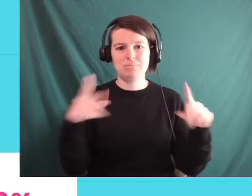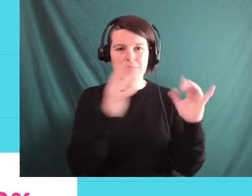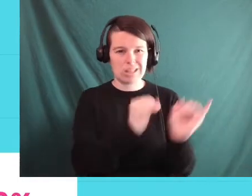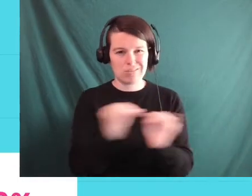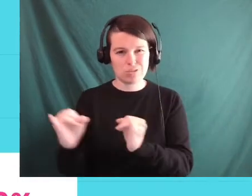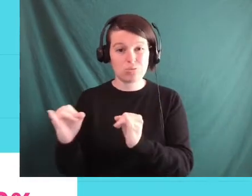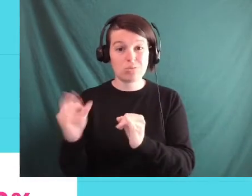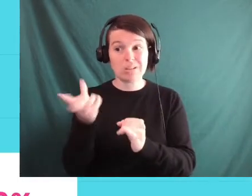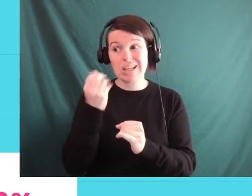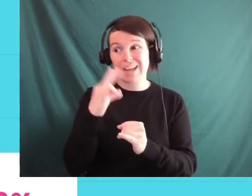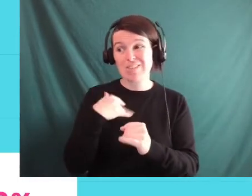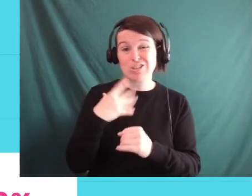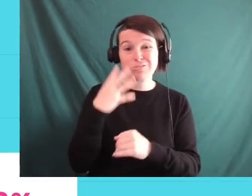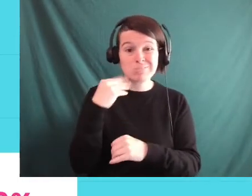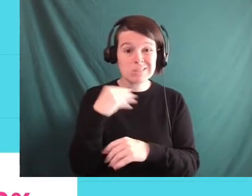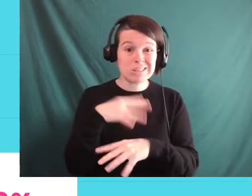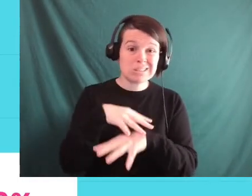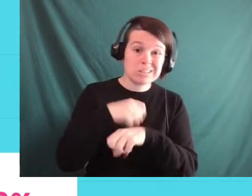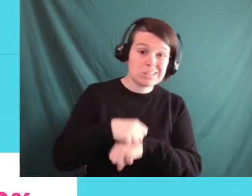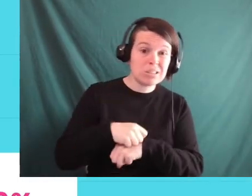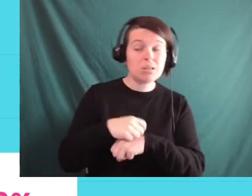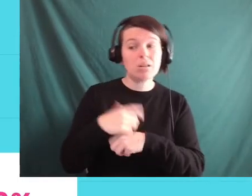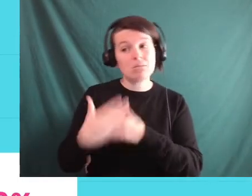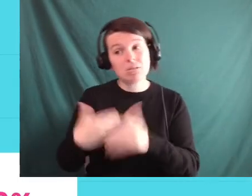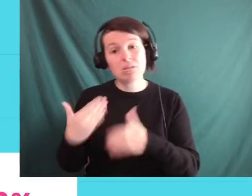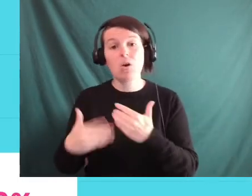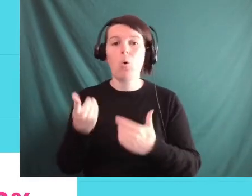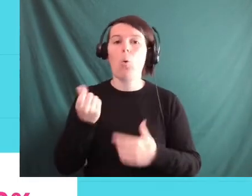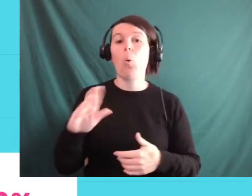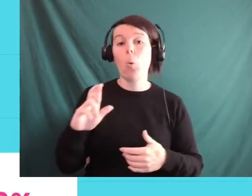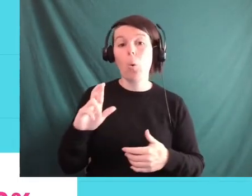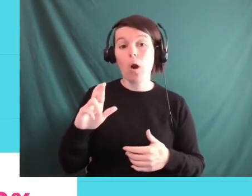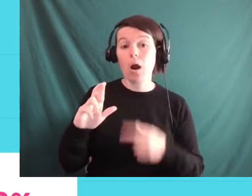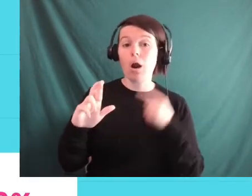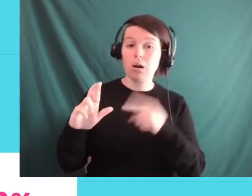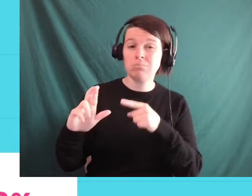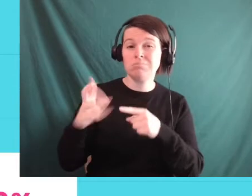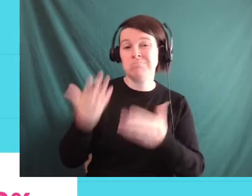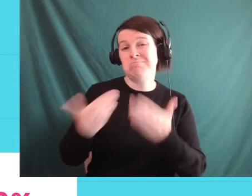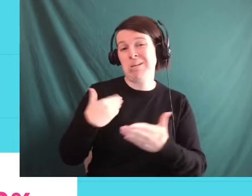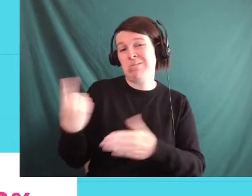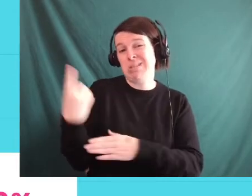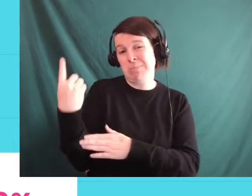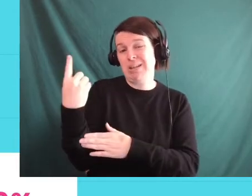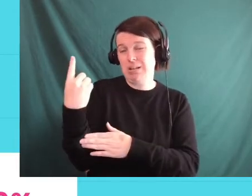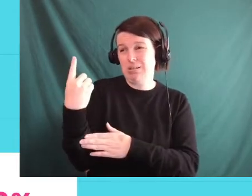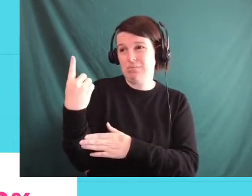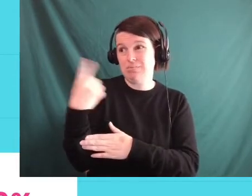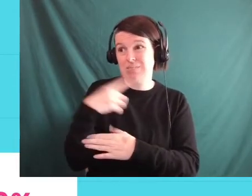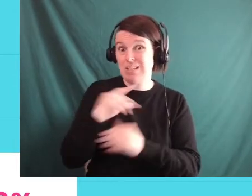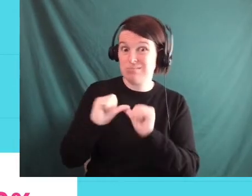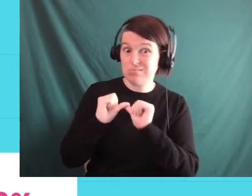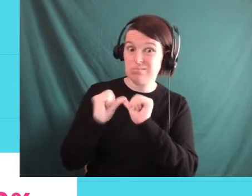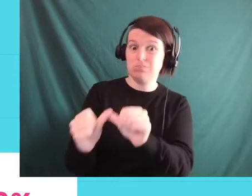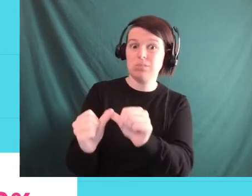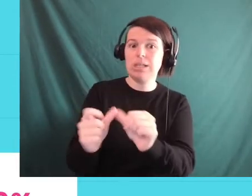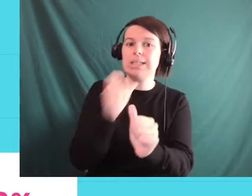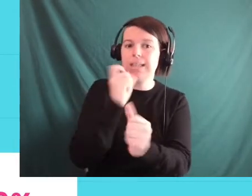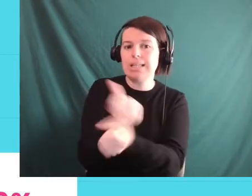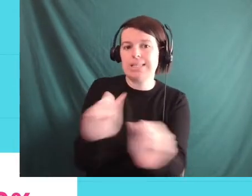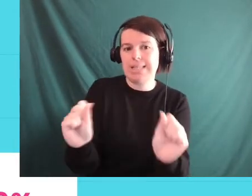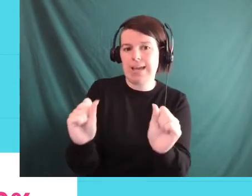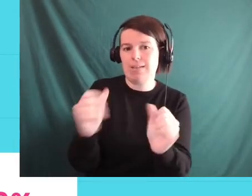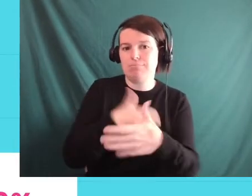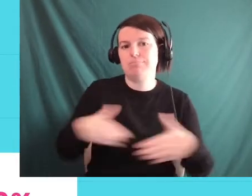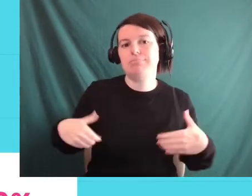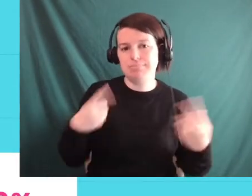some growing pains of getting used to wearing a binder, or something that's ongoing that really has to do with some unsafe binding practices